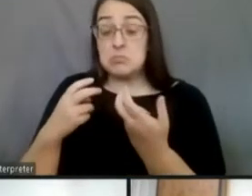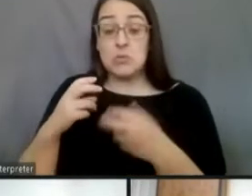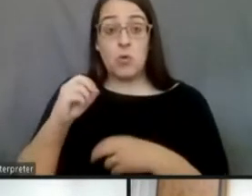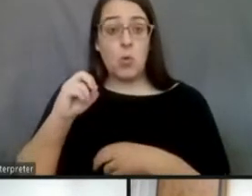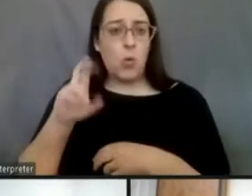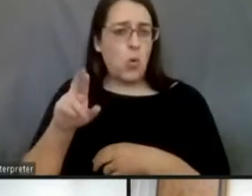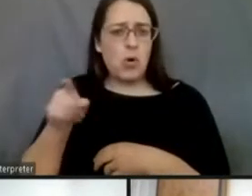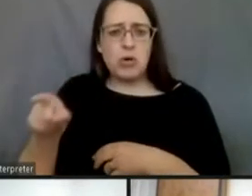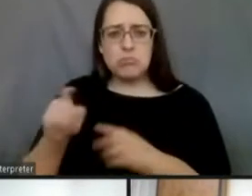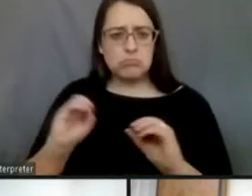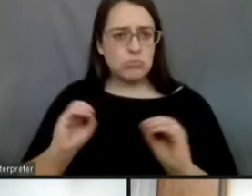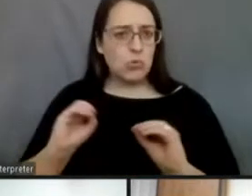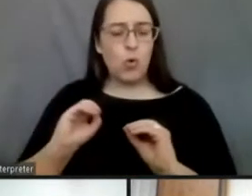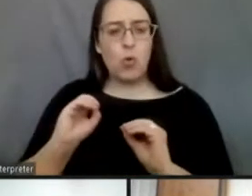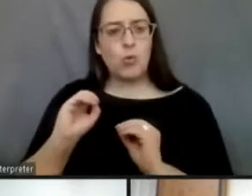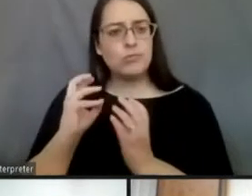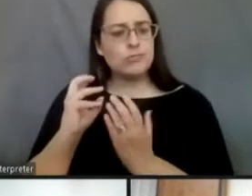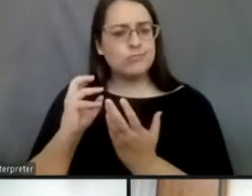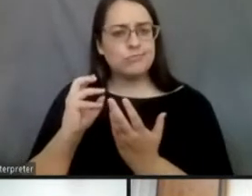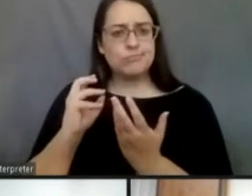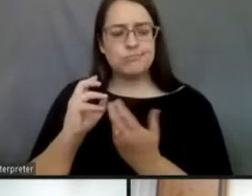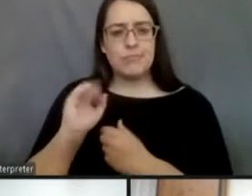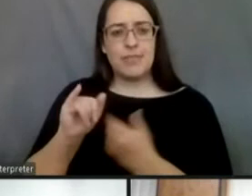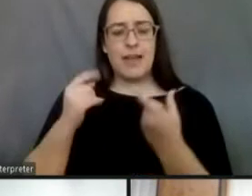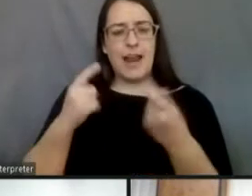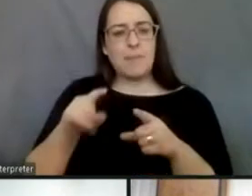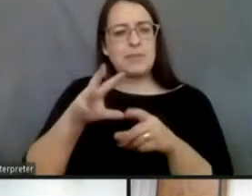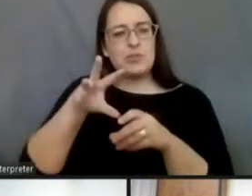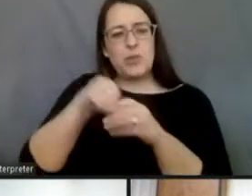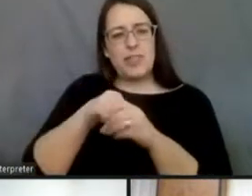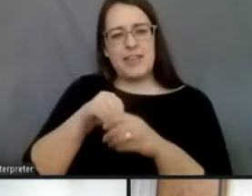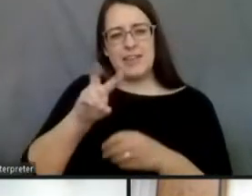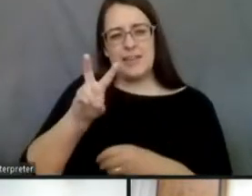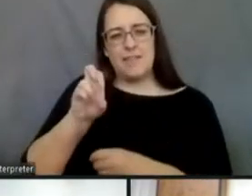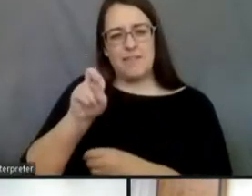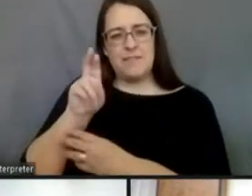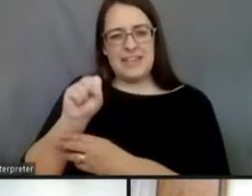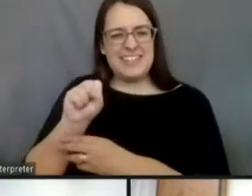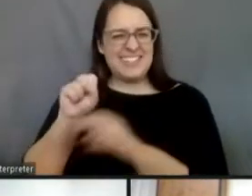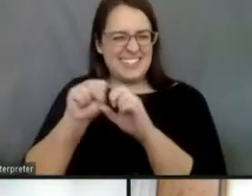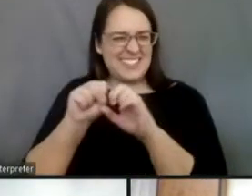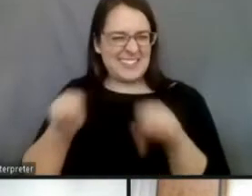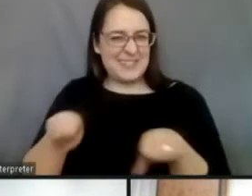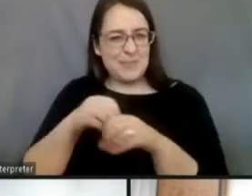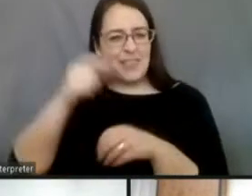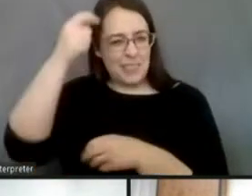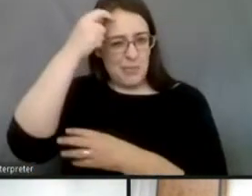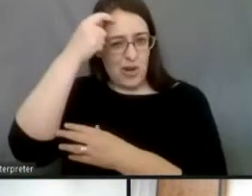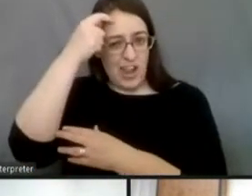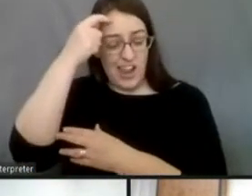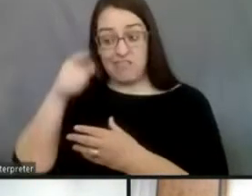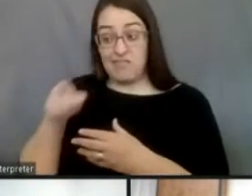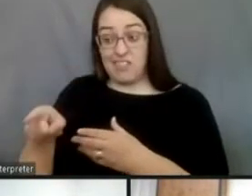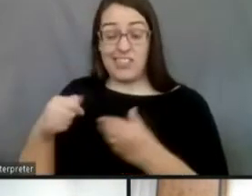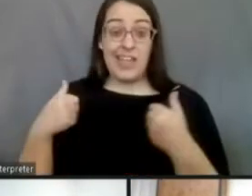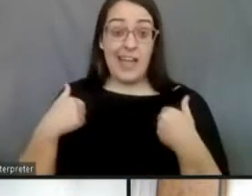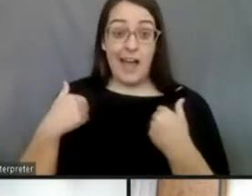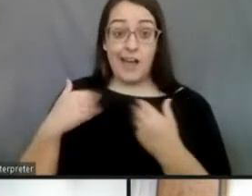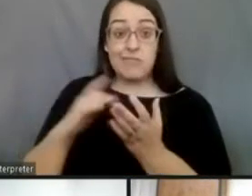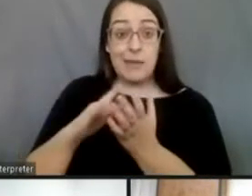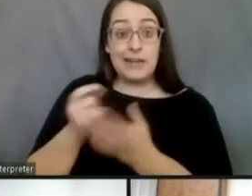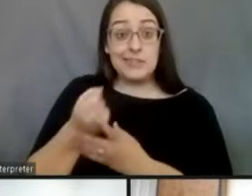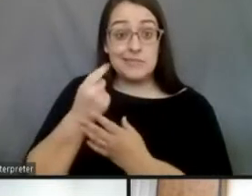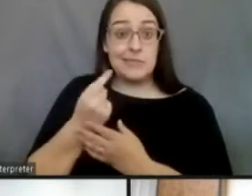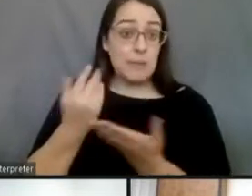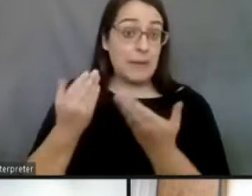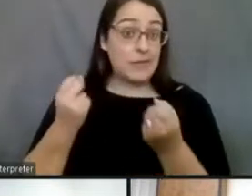terms. And these are blood clots that occurred in the venous system of the brain. Again, were those individuals predisposed because of medications they were on,